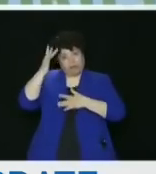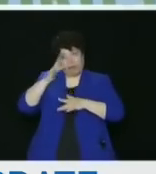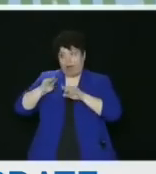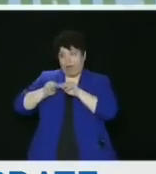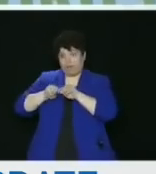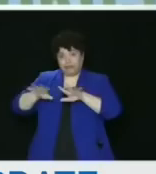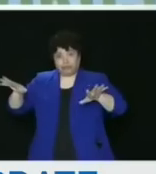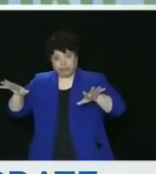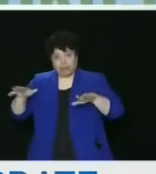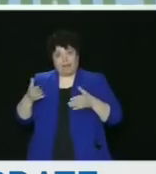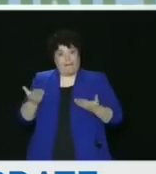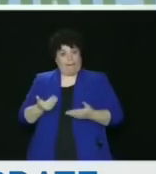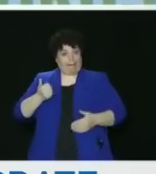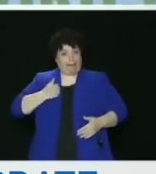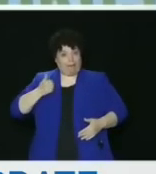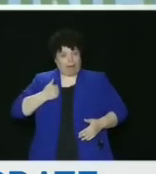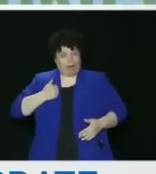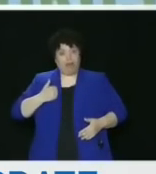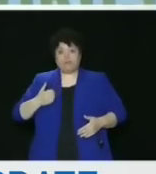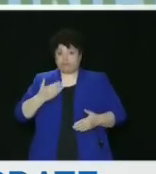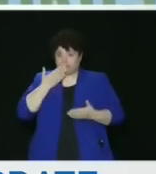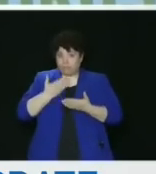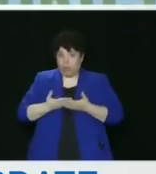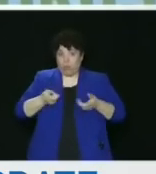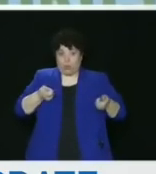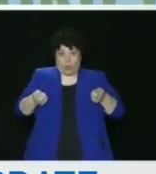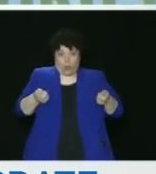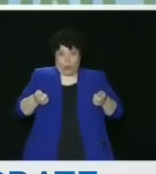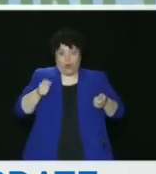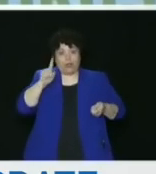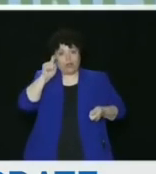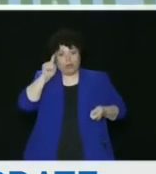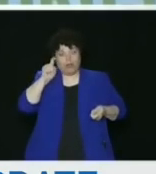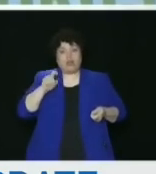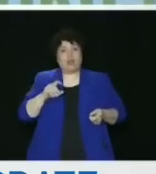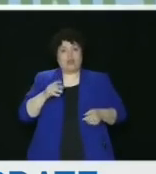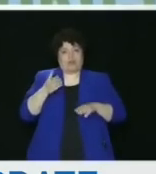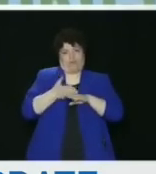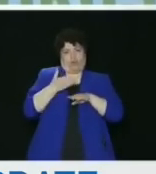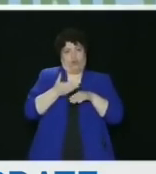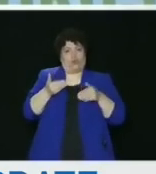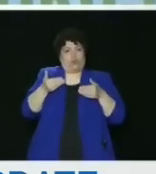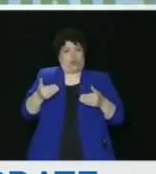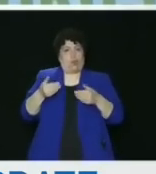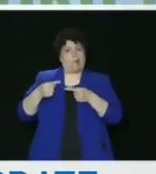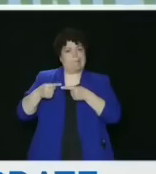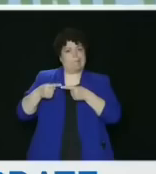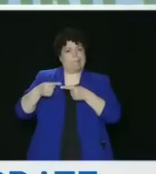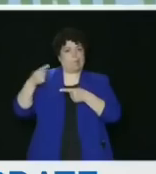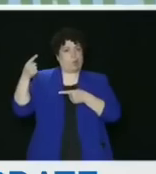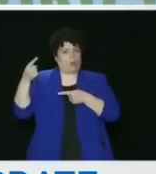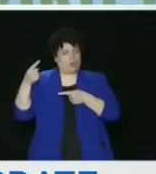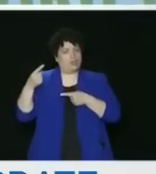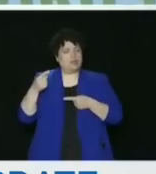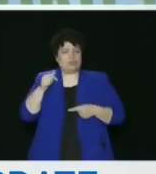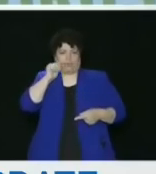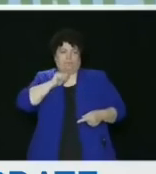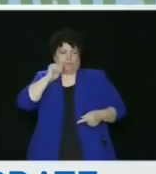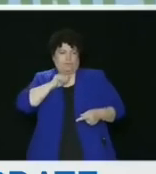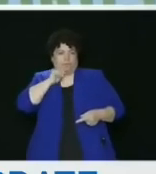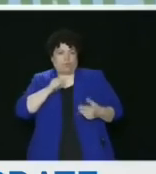control as international borders ease. So I think, but that is